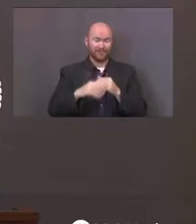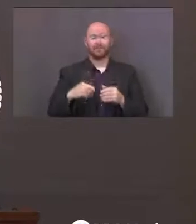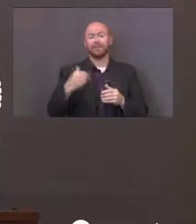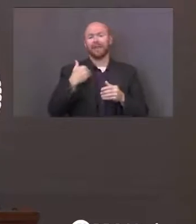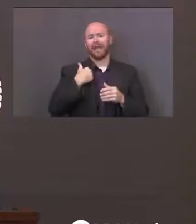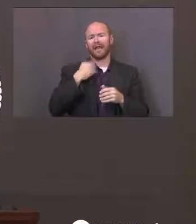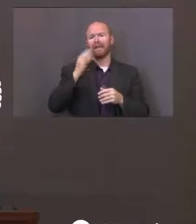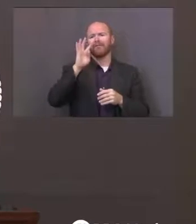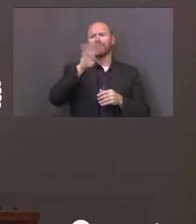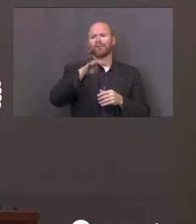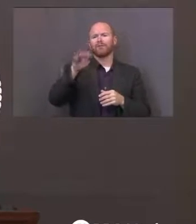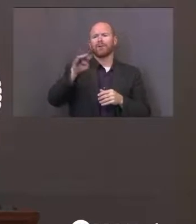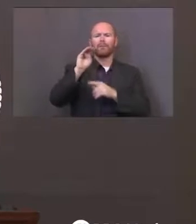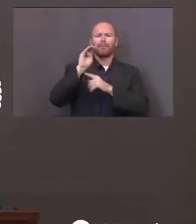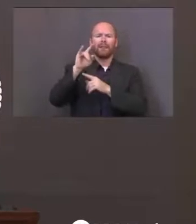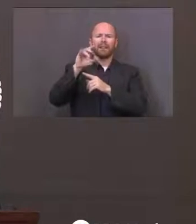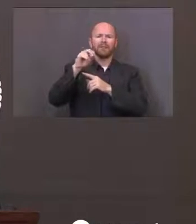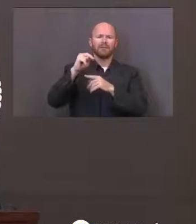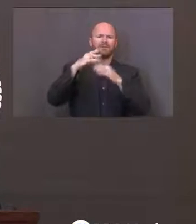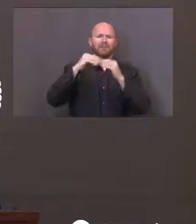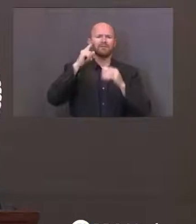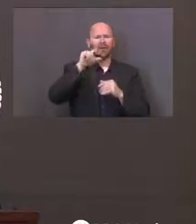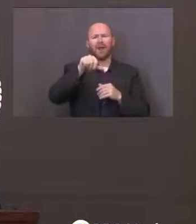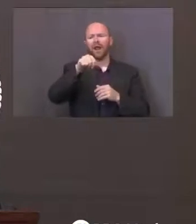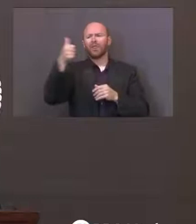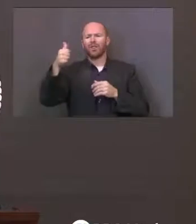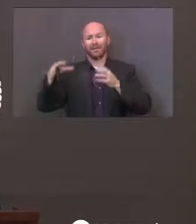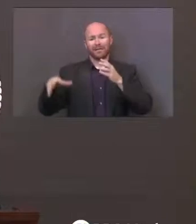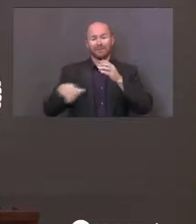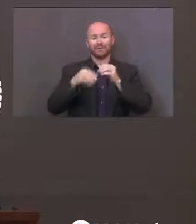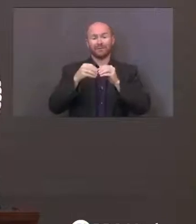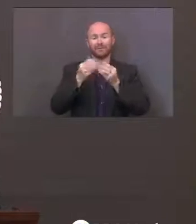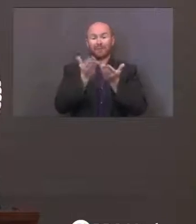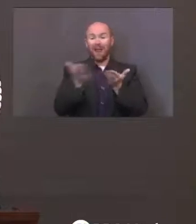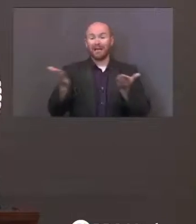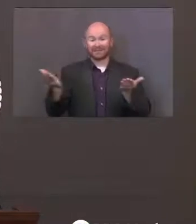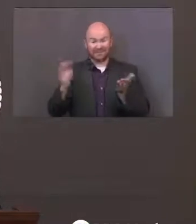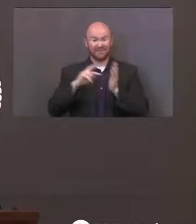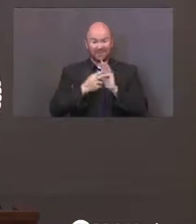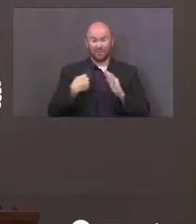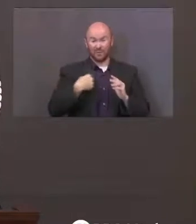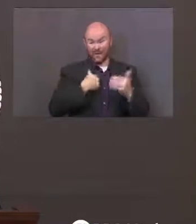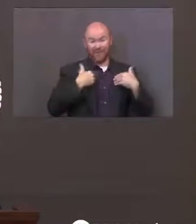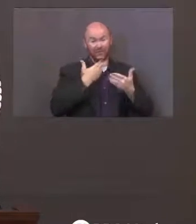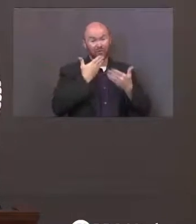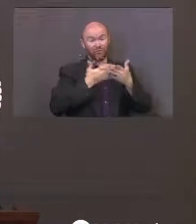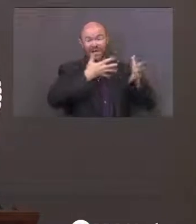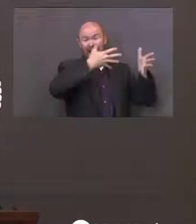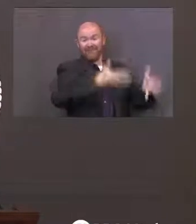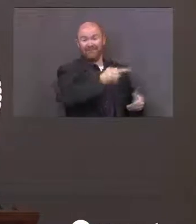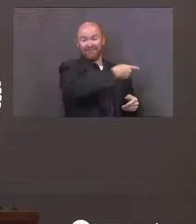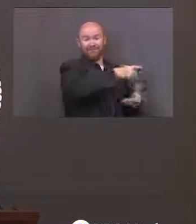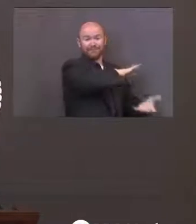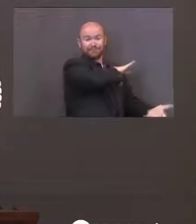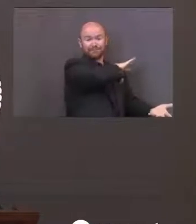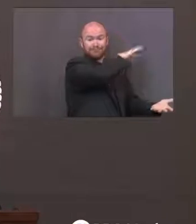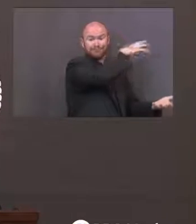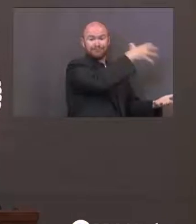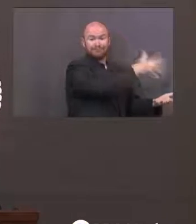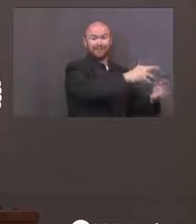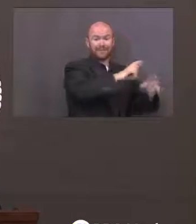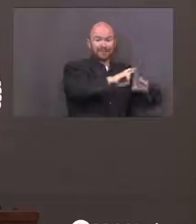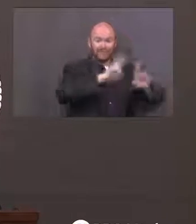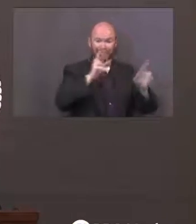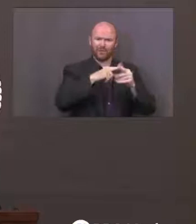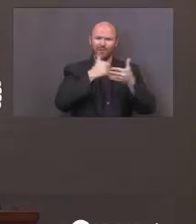for additional supplies. And we now have a comfortable cushion of these supplies to help